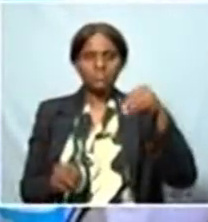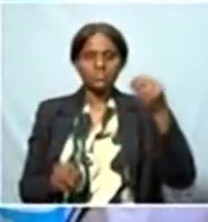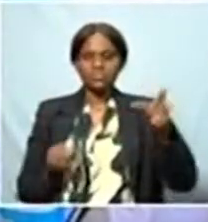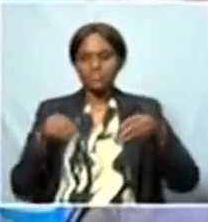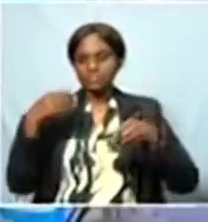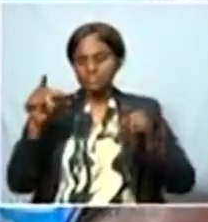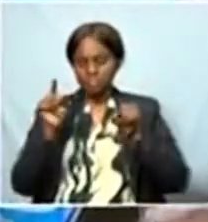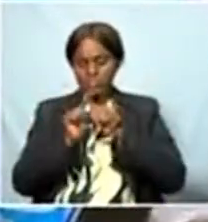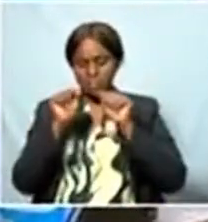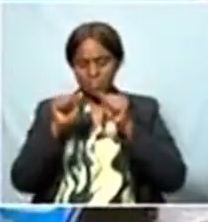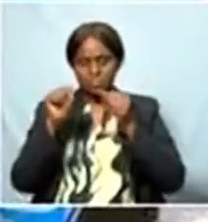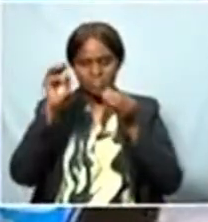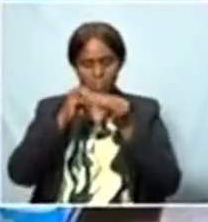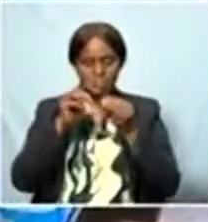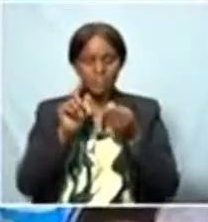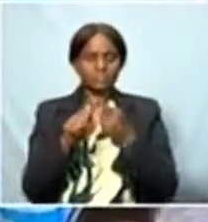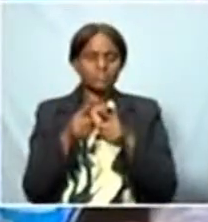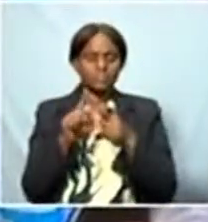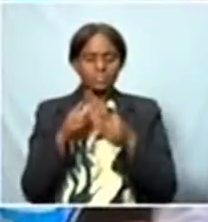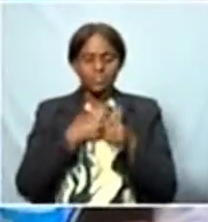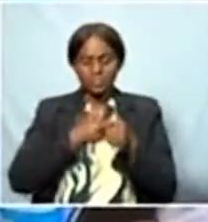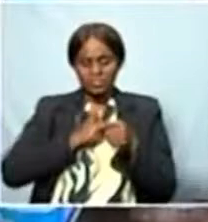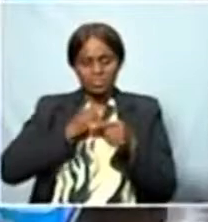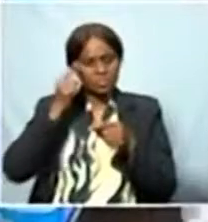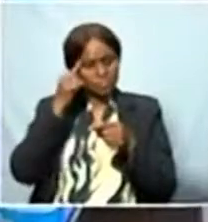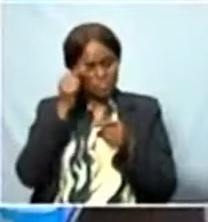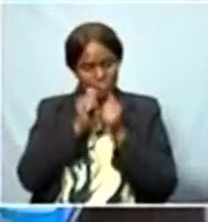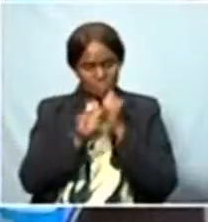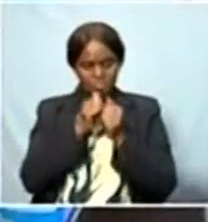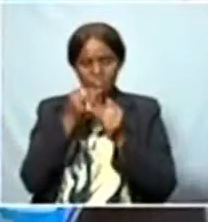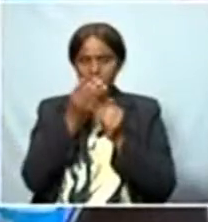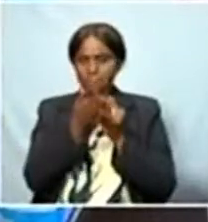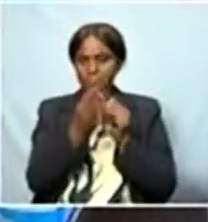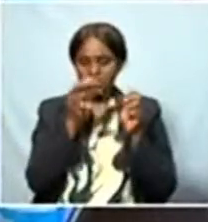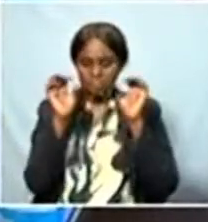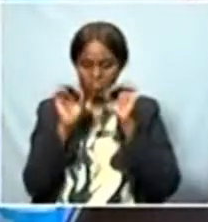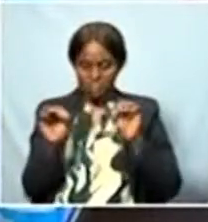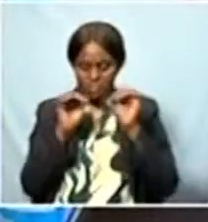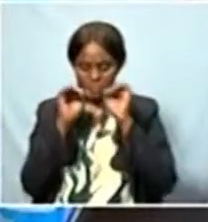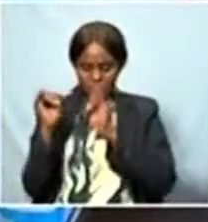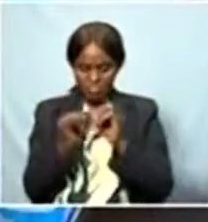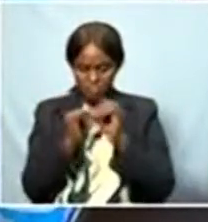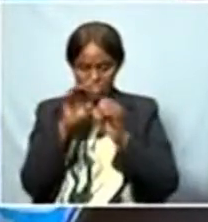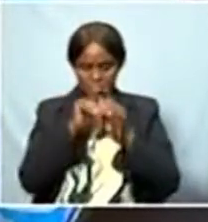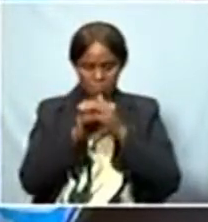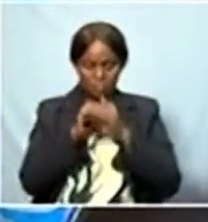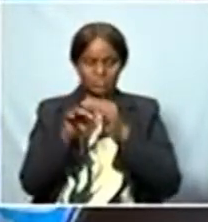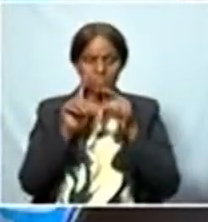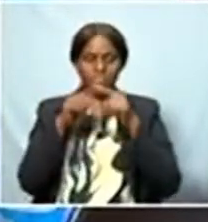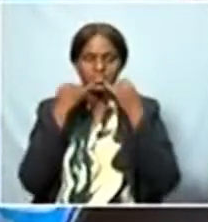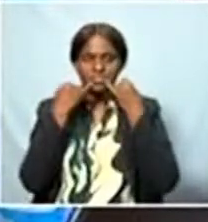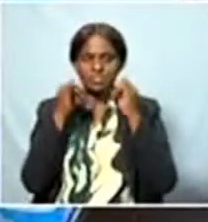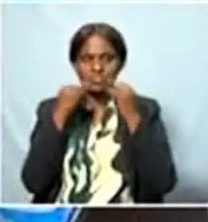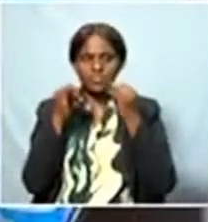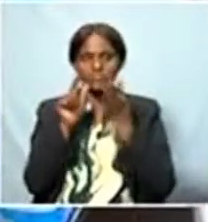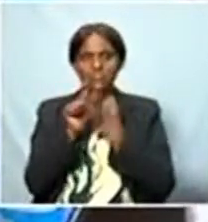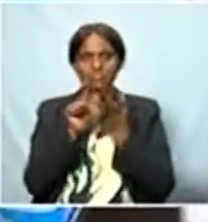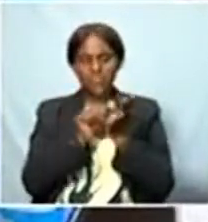have added our comments to that. But I think because of non-implementation of the Access to Information